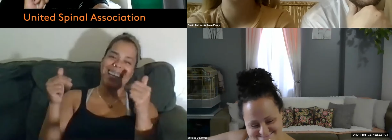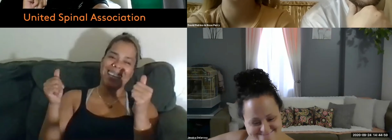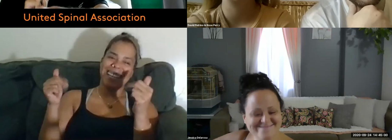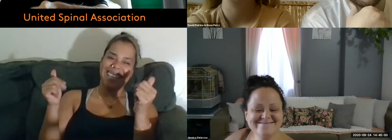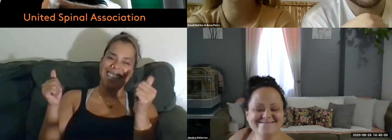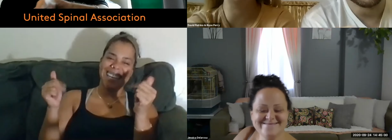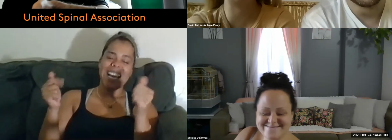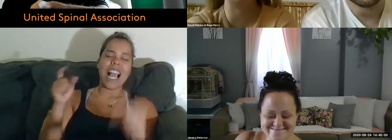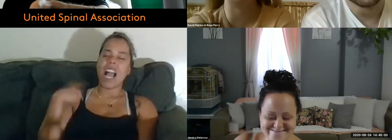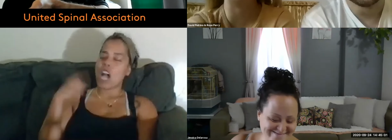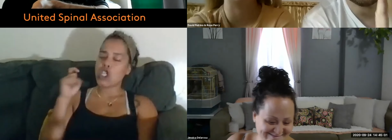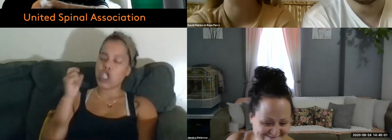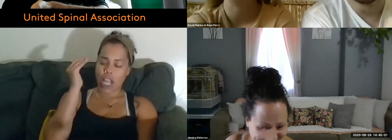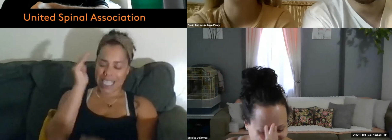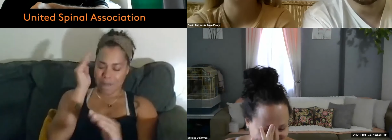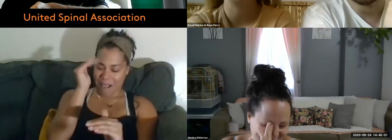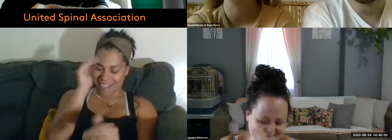that one was coming.